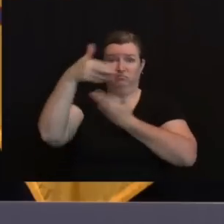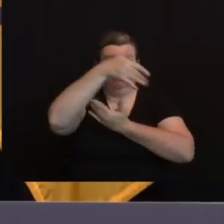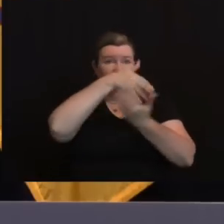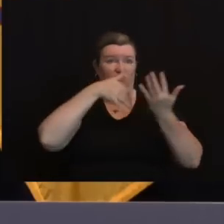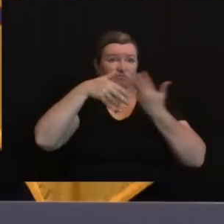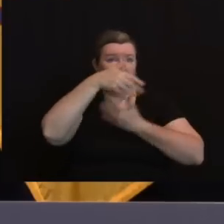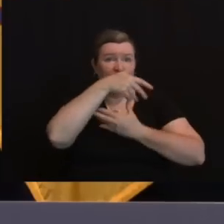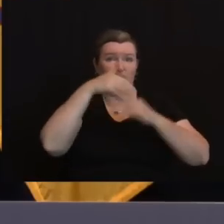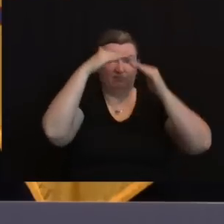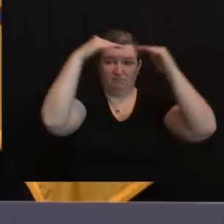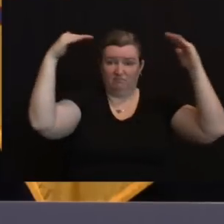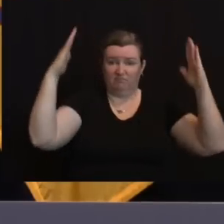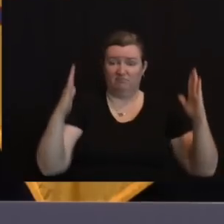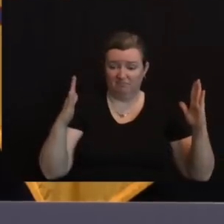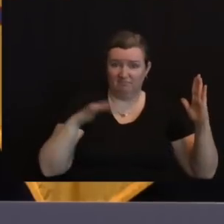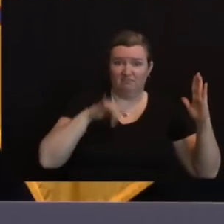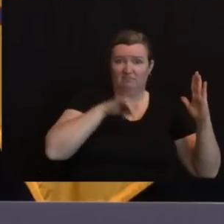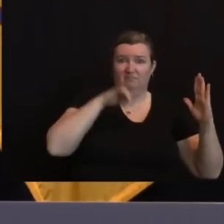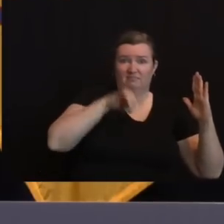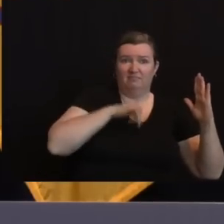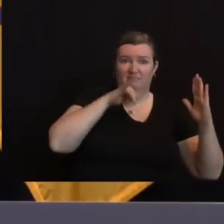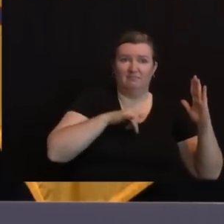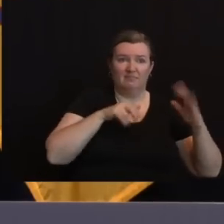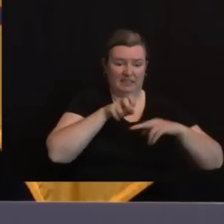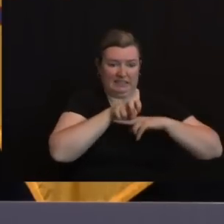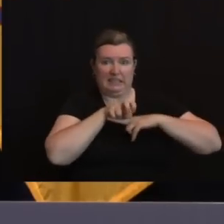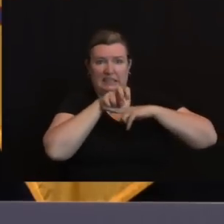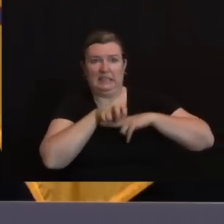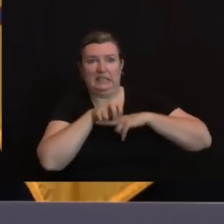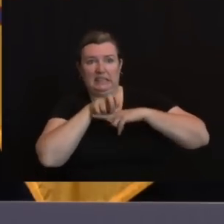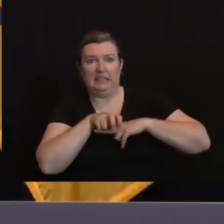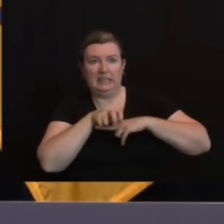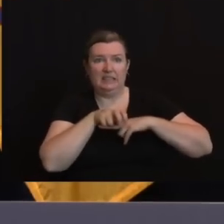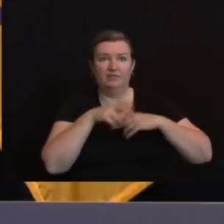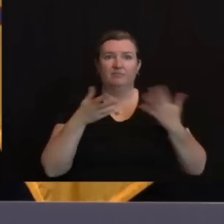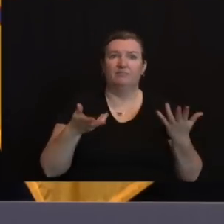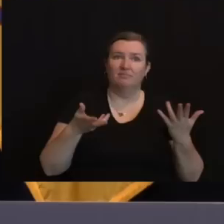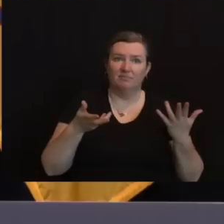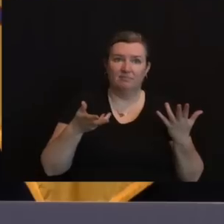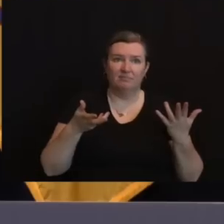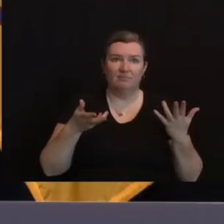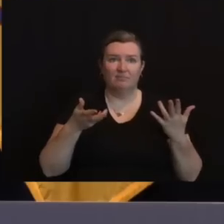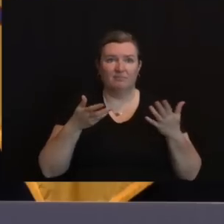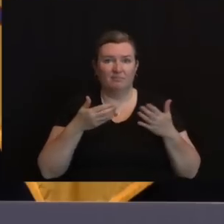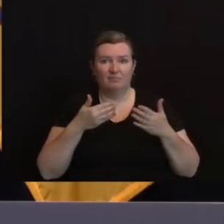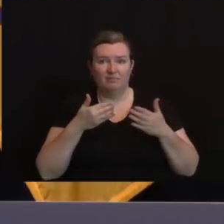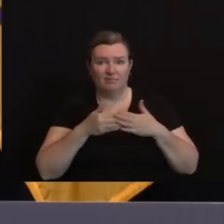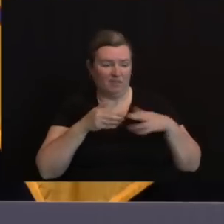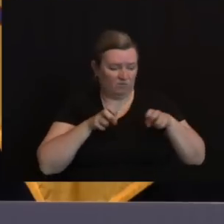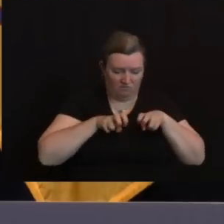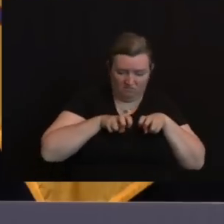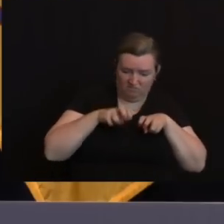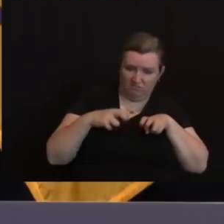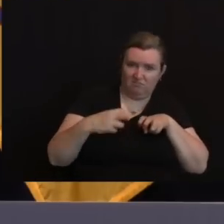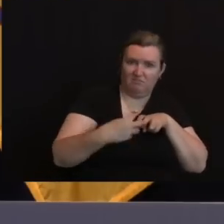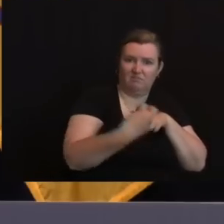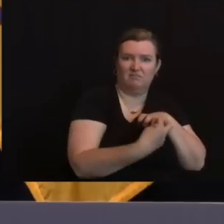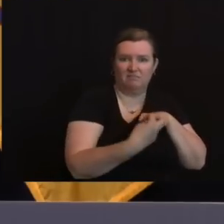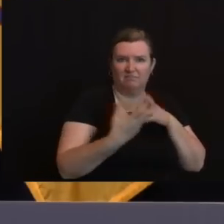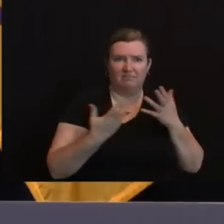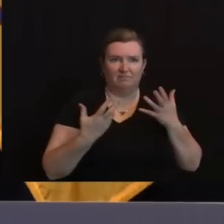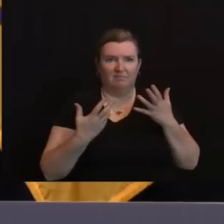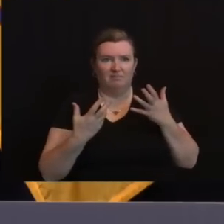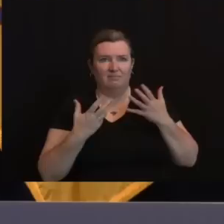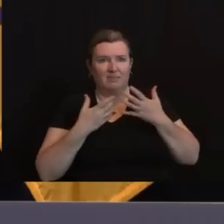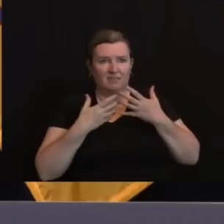issue. You're sedentary. You're in close proximity. And by definition, you can't keep this on